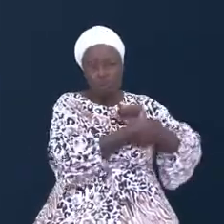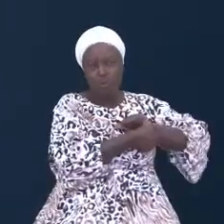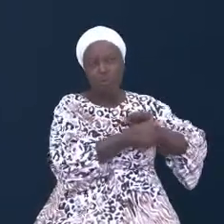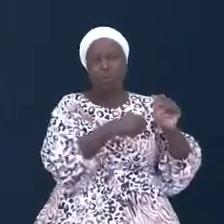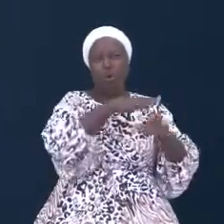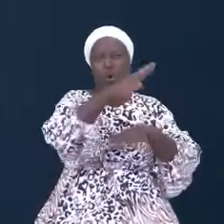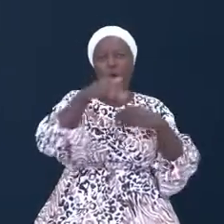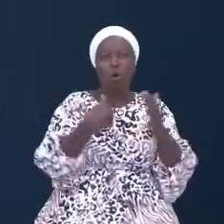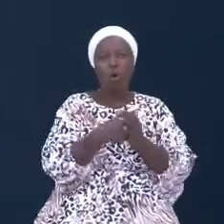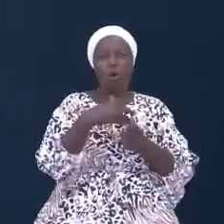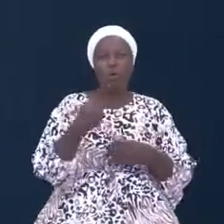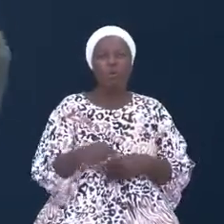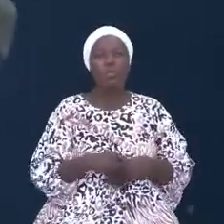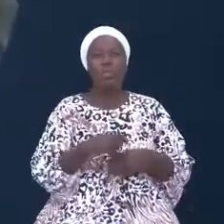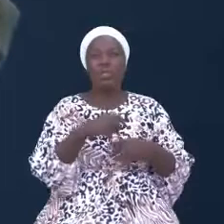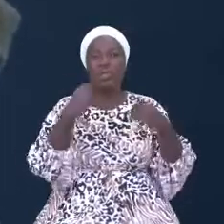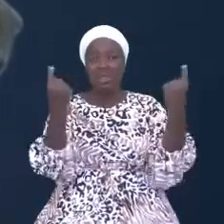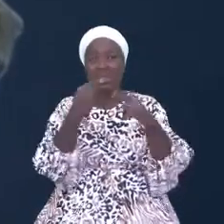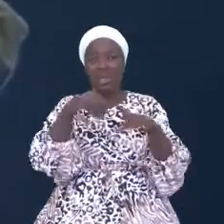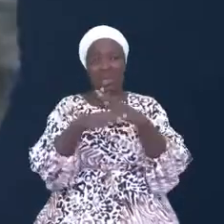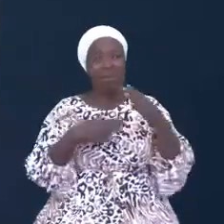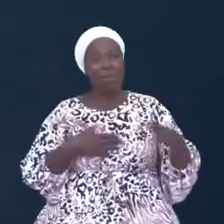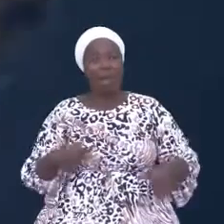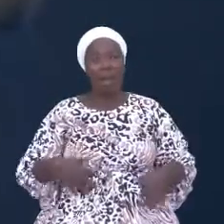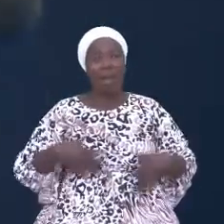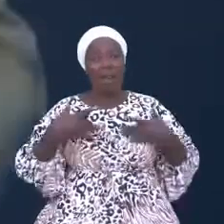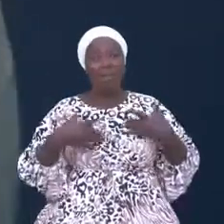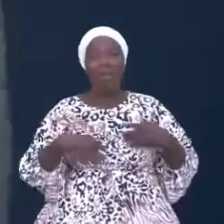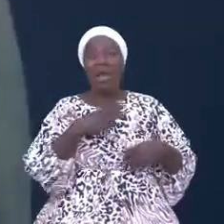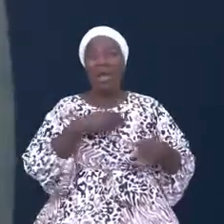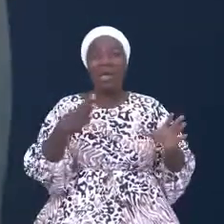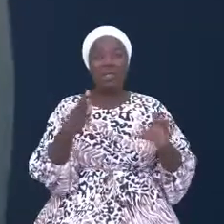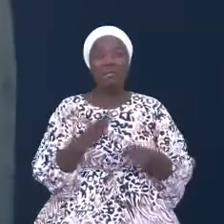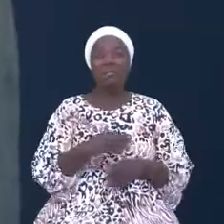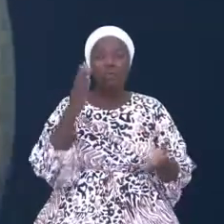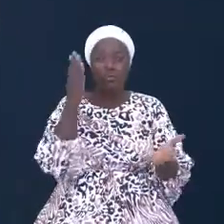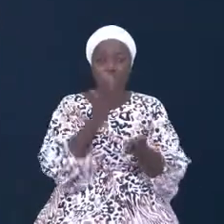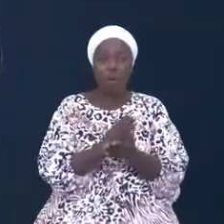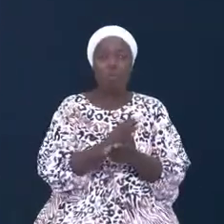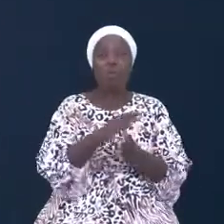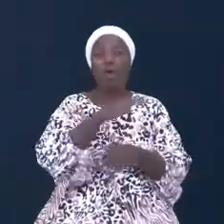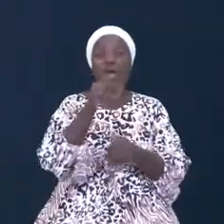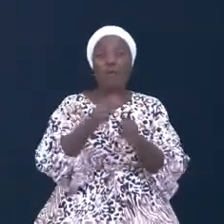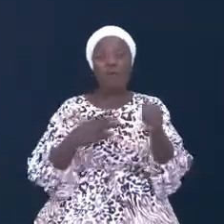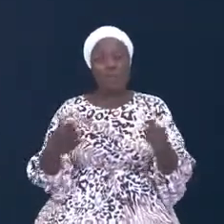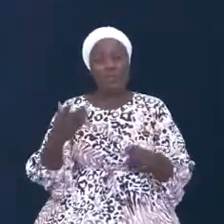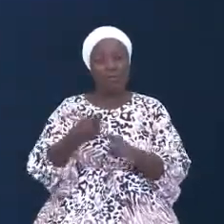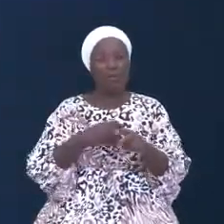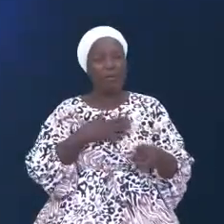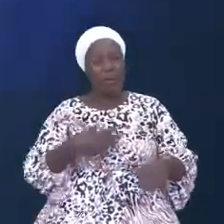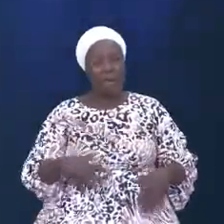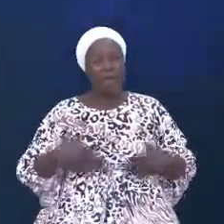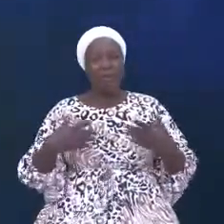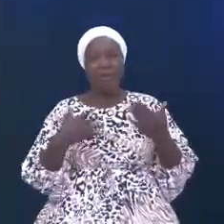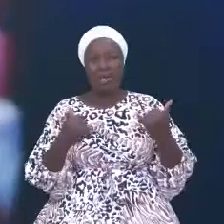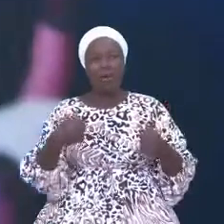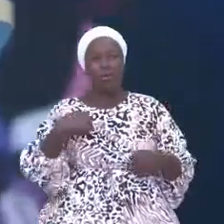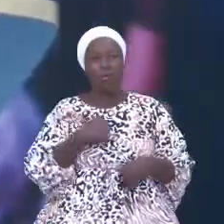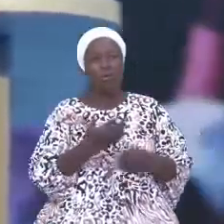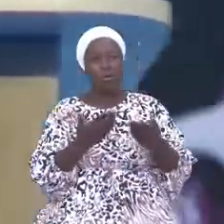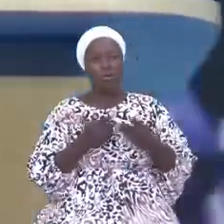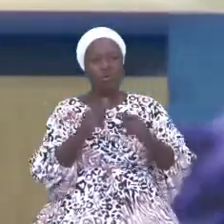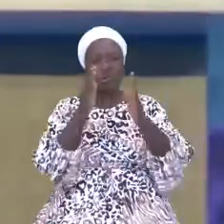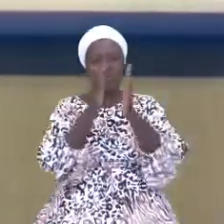the slaveholder in your life and get rid of everything. Heads bowed and eyes